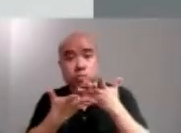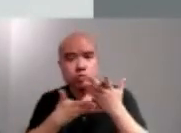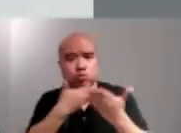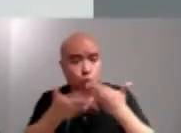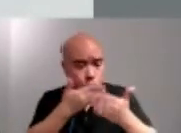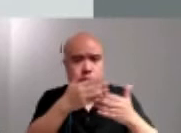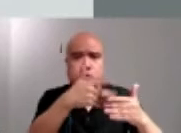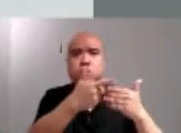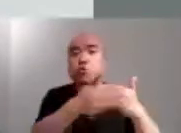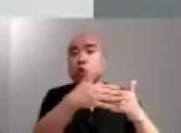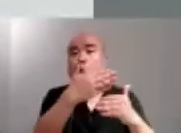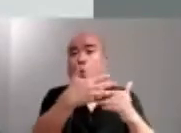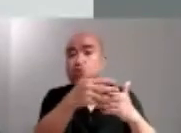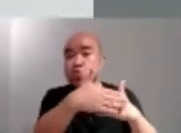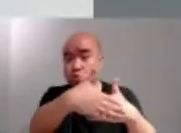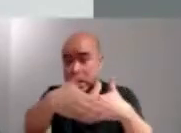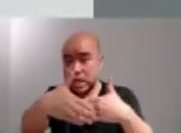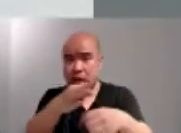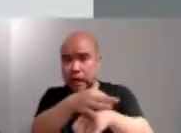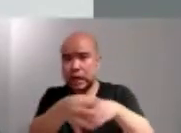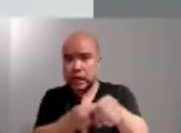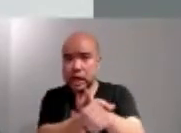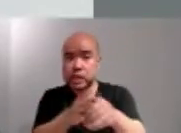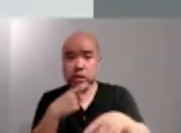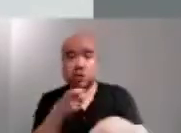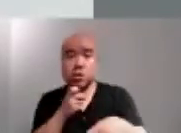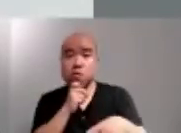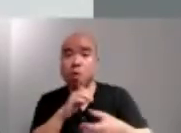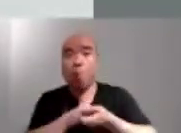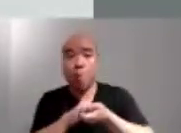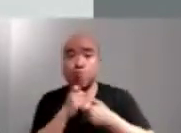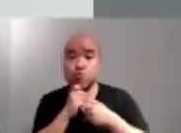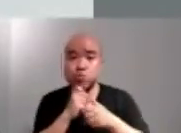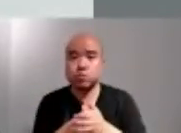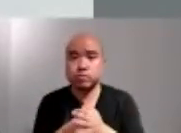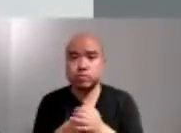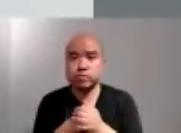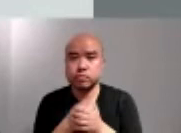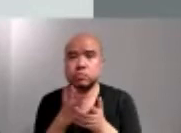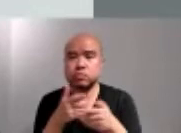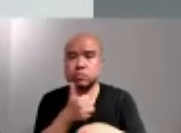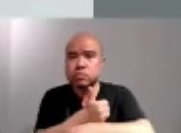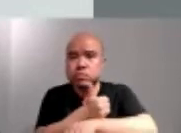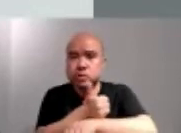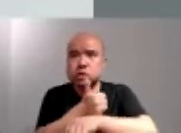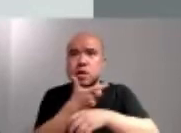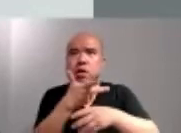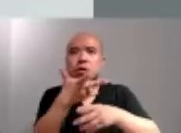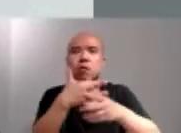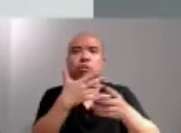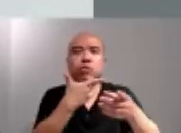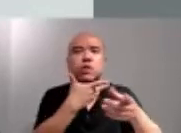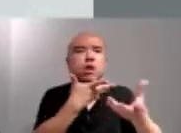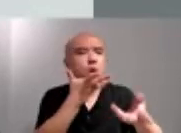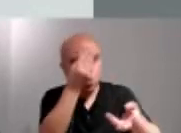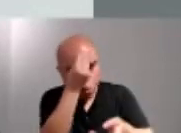to collaborate with our partners, creating opportunities for our sharing the lessons